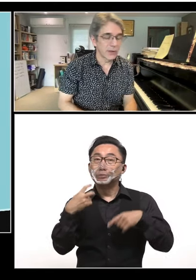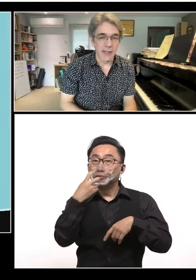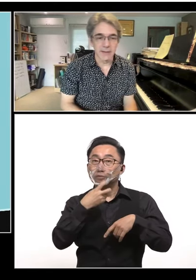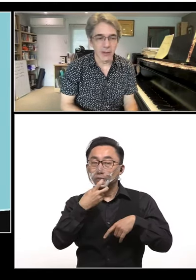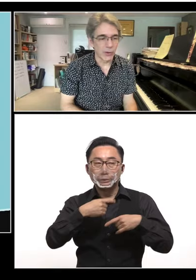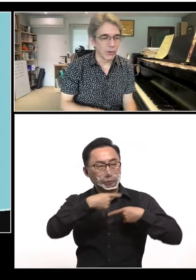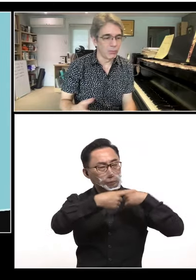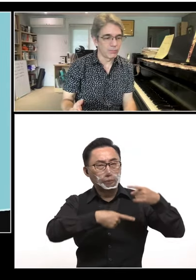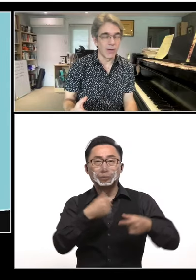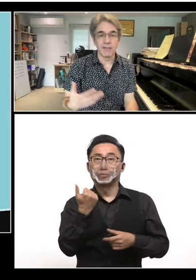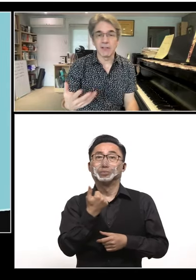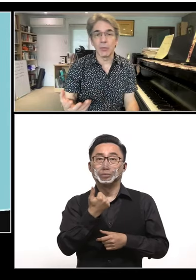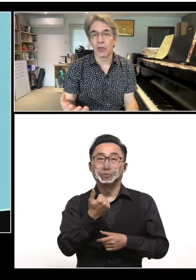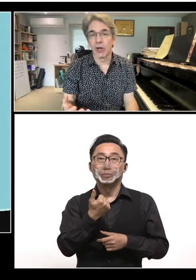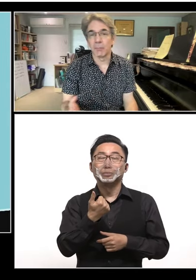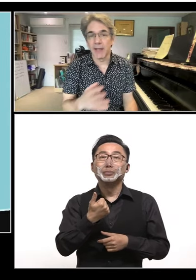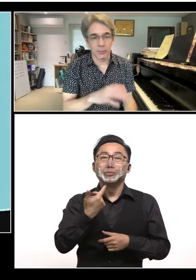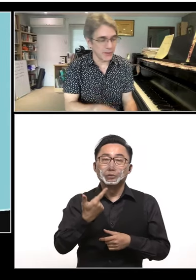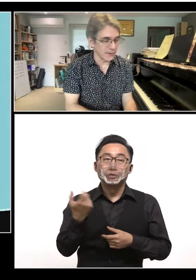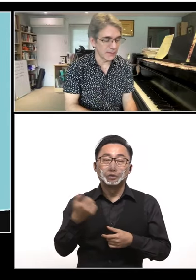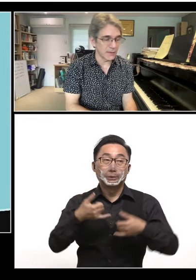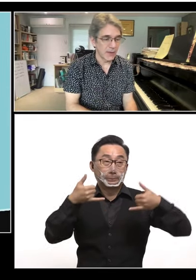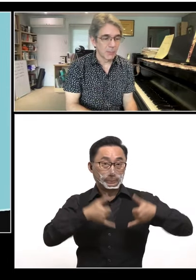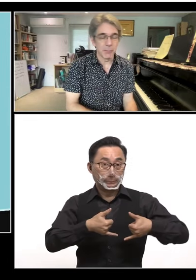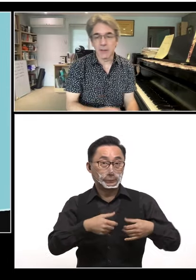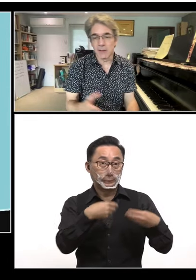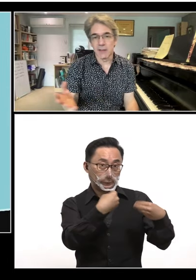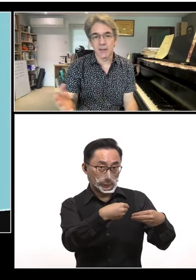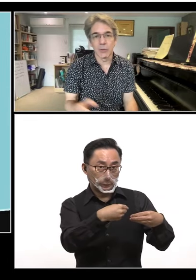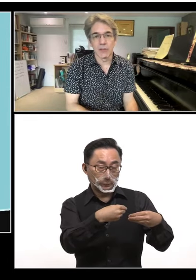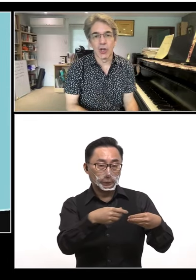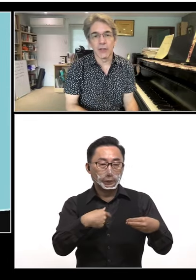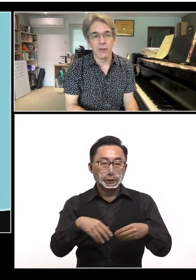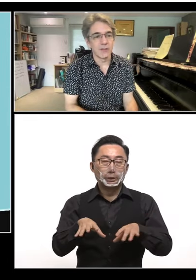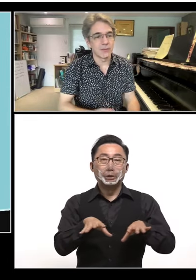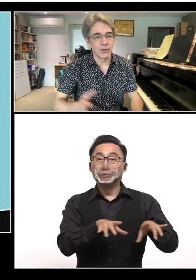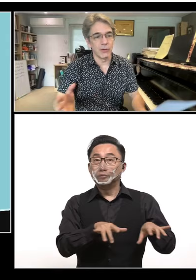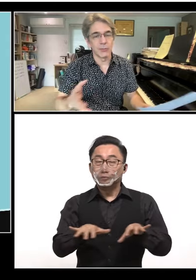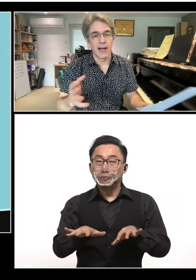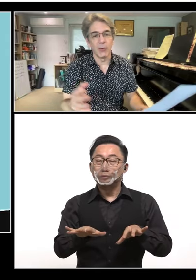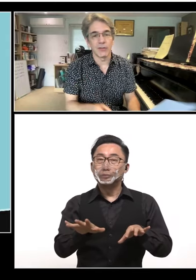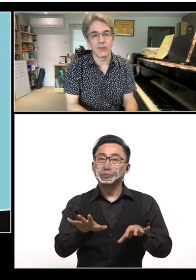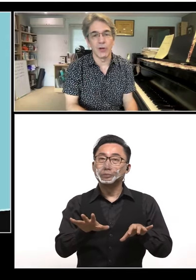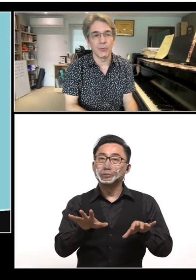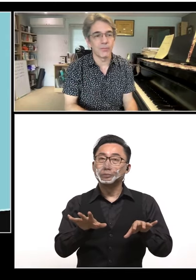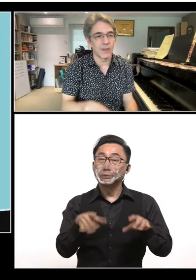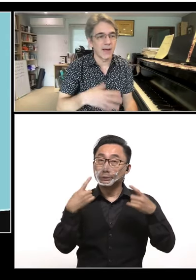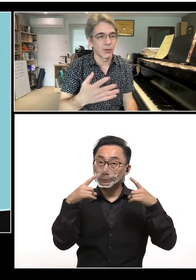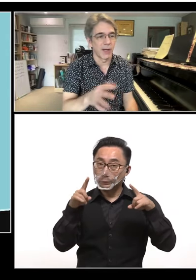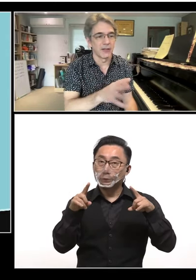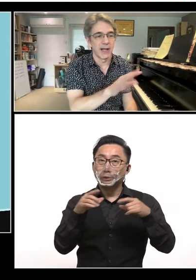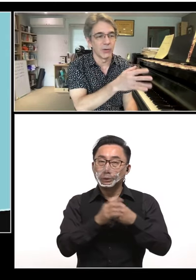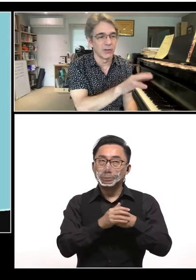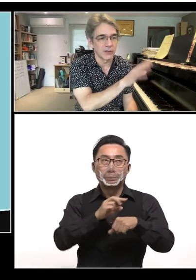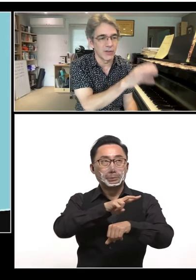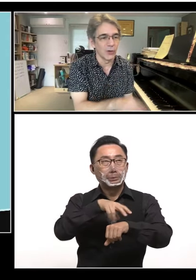During the lesson, we would obviously work on piano pieces, but because the lesson was long, it was 2 to 3 hours. So after